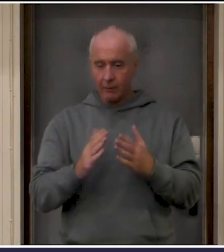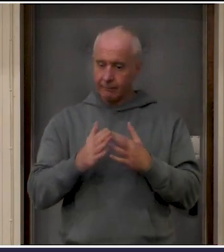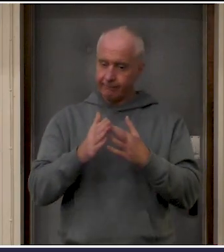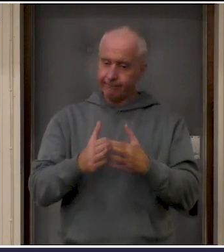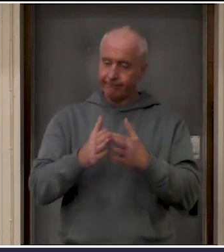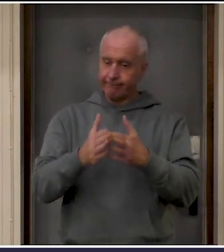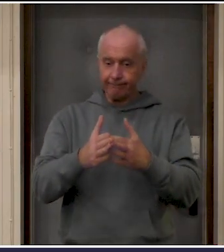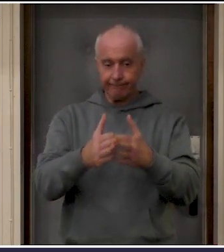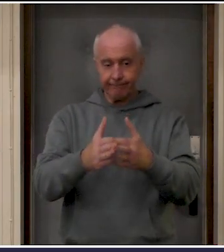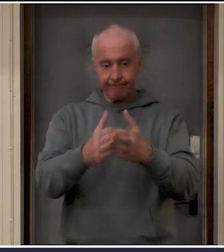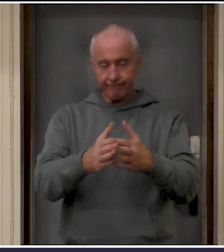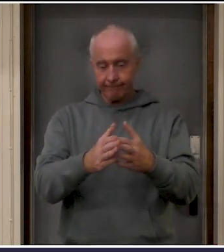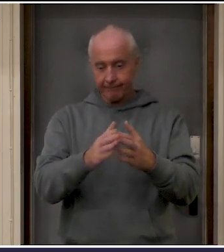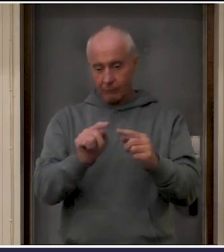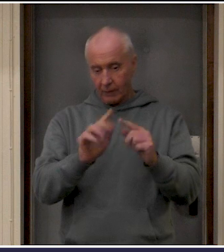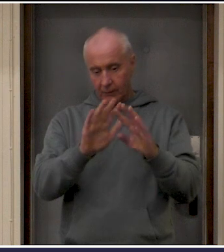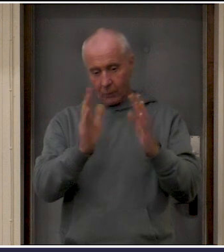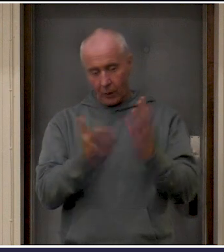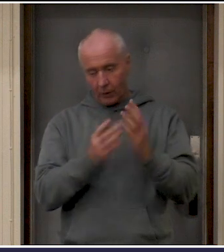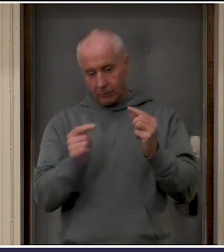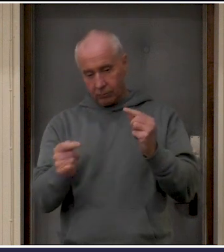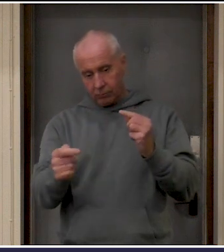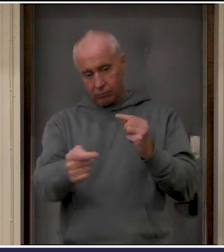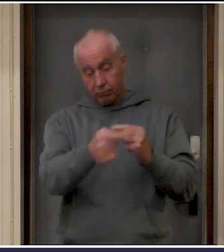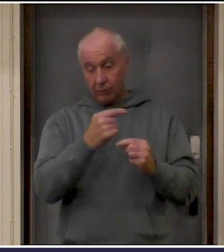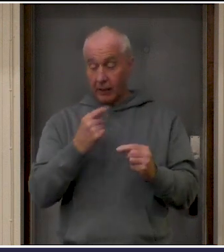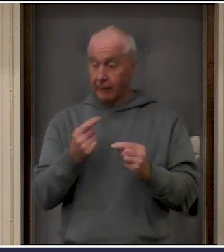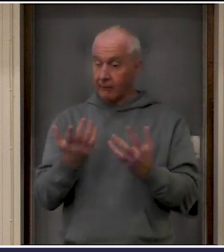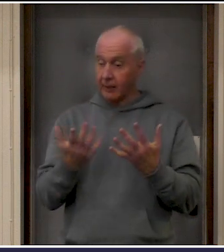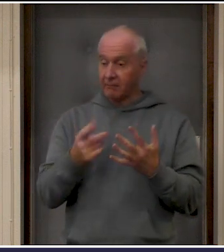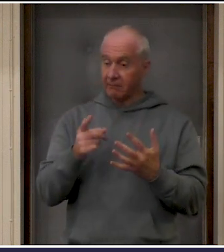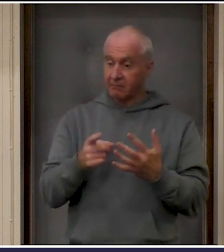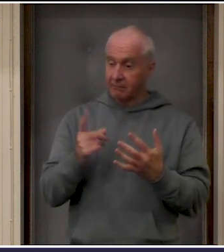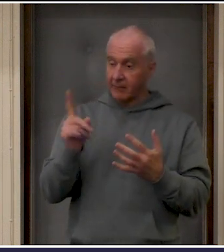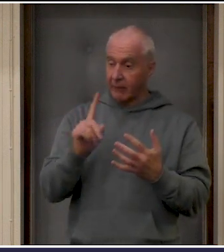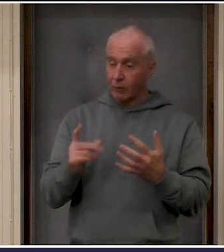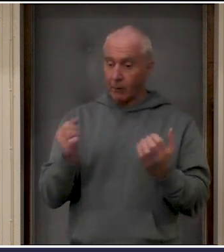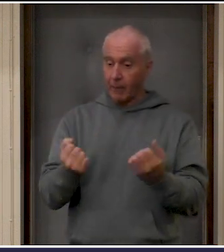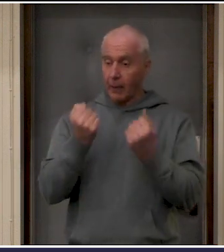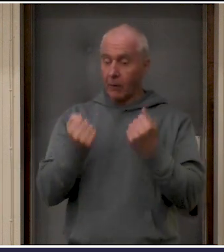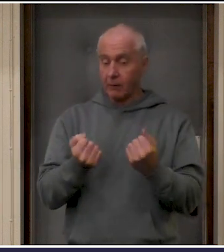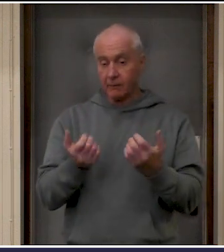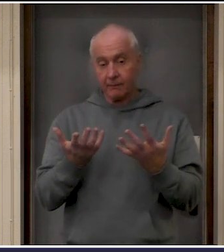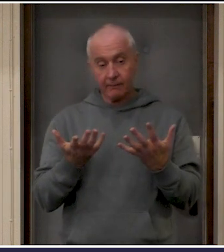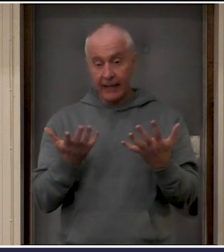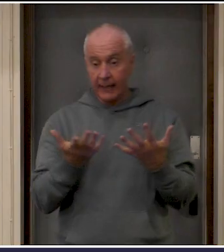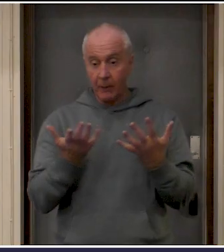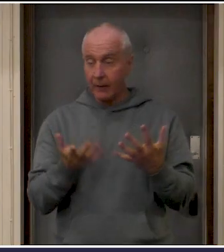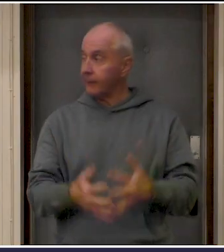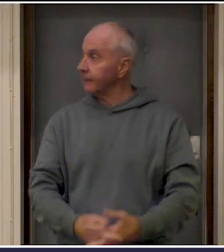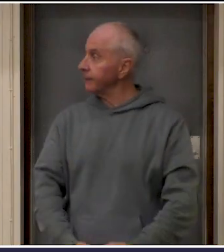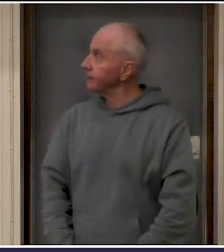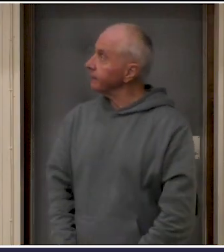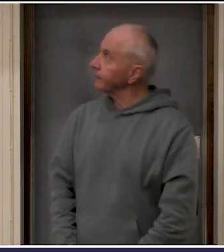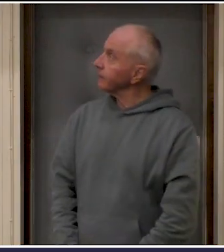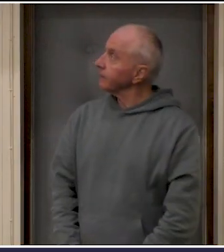inland waterways of the world, can bring electrical power to any point accessible to ocean-going vessels of moderate draft.